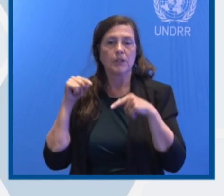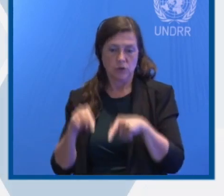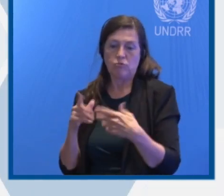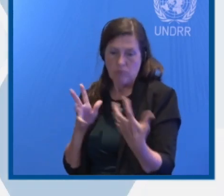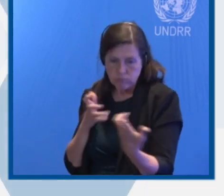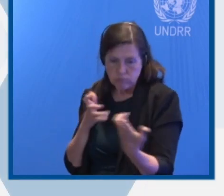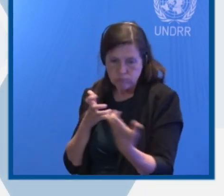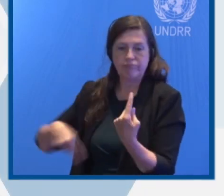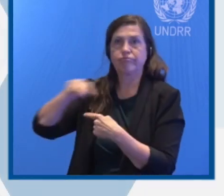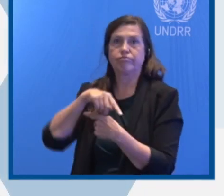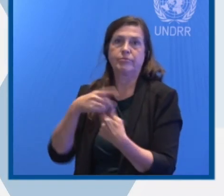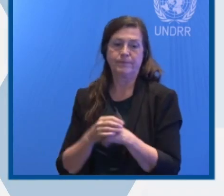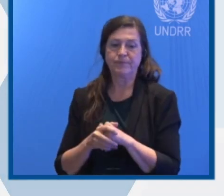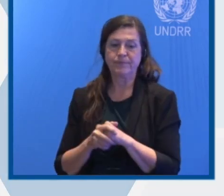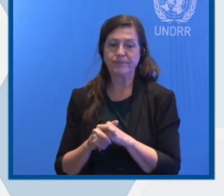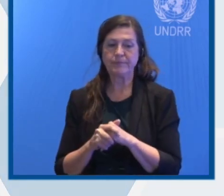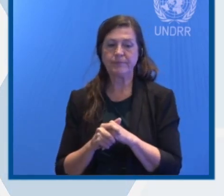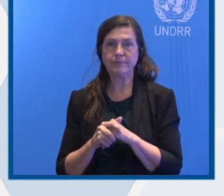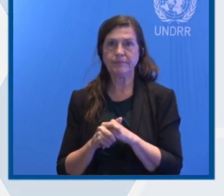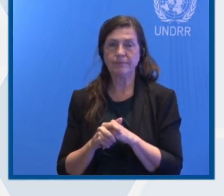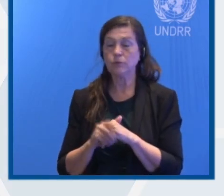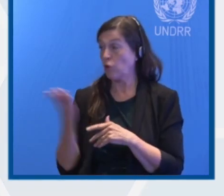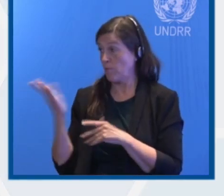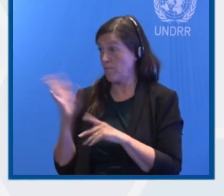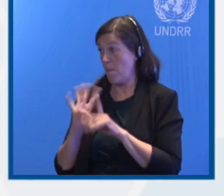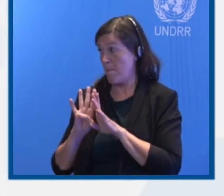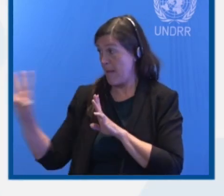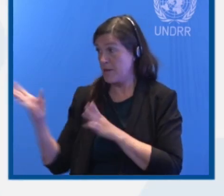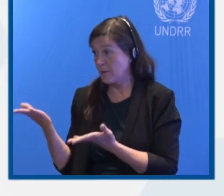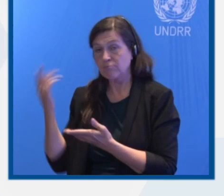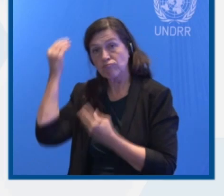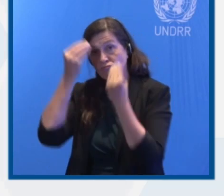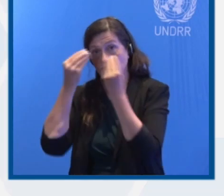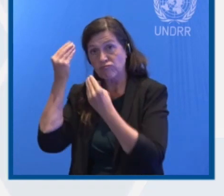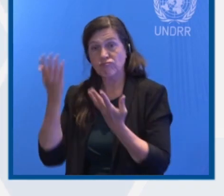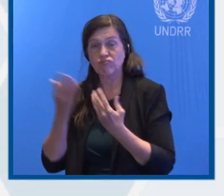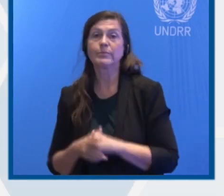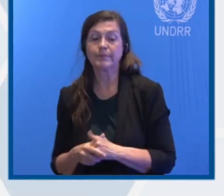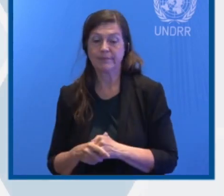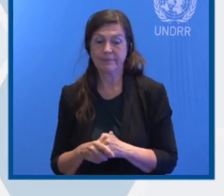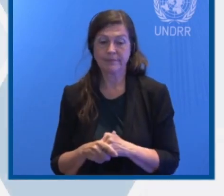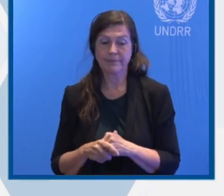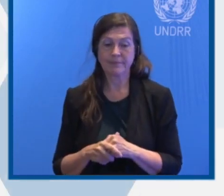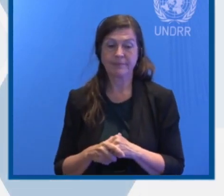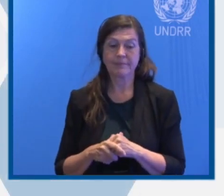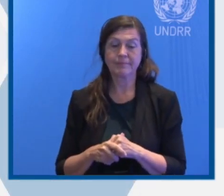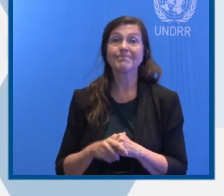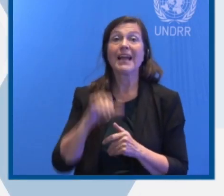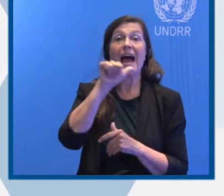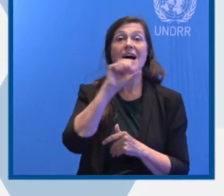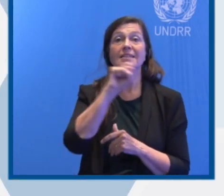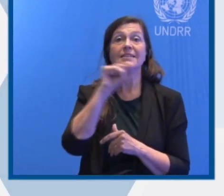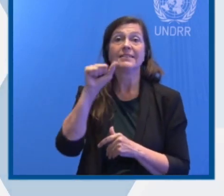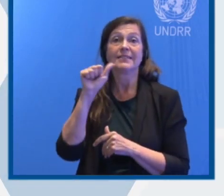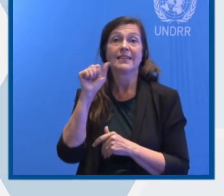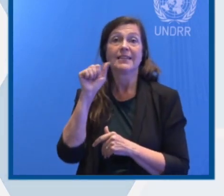to reflect on. I could just, I'll just add one thing here on this point. I've been wanting to say as